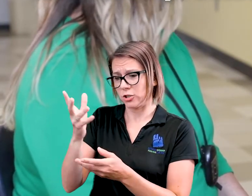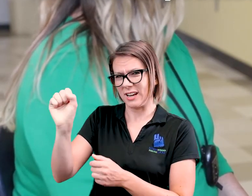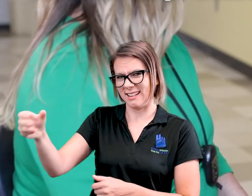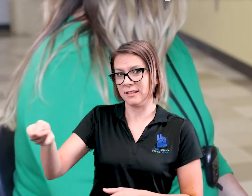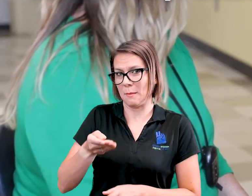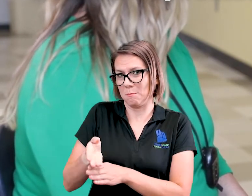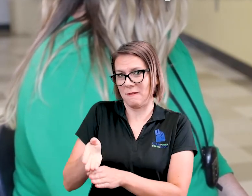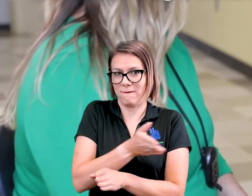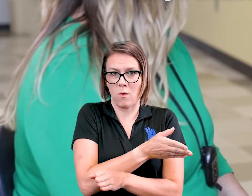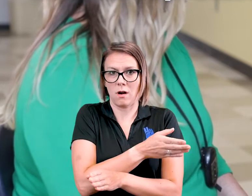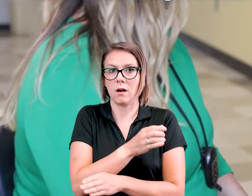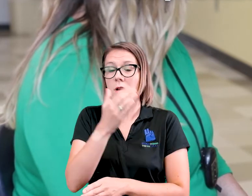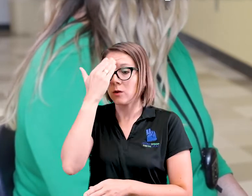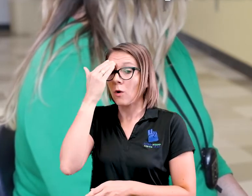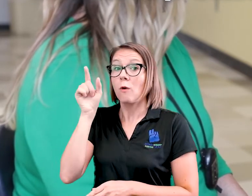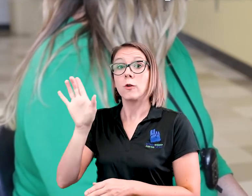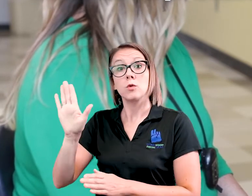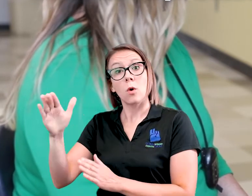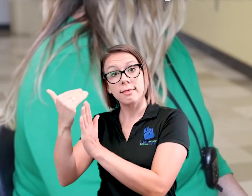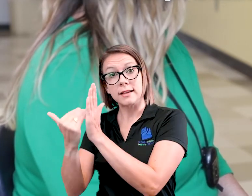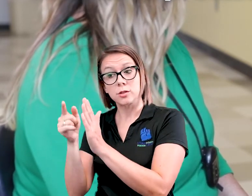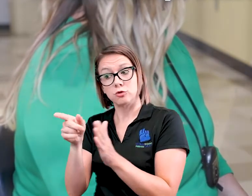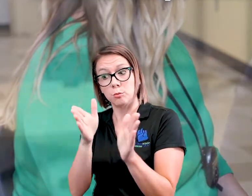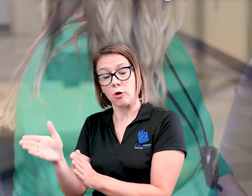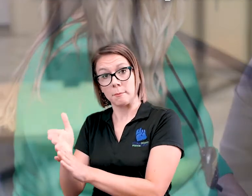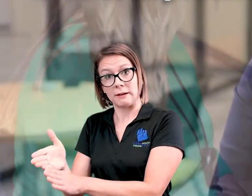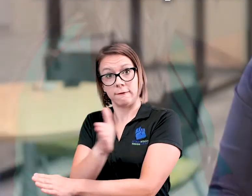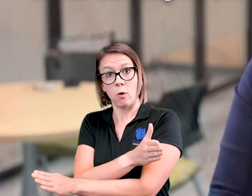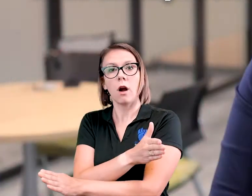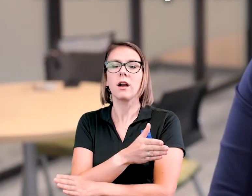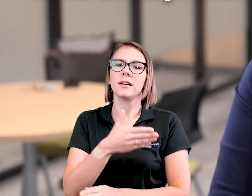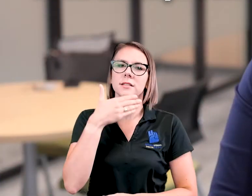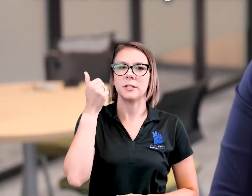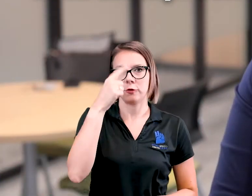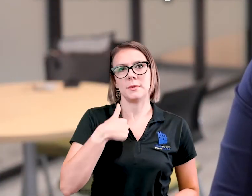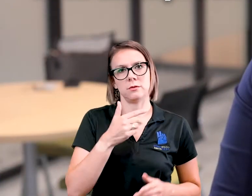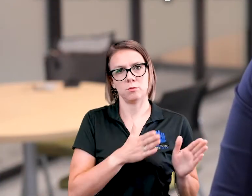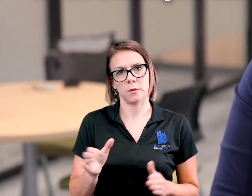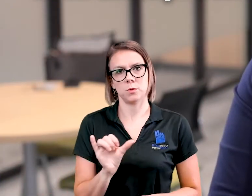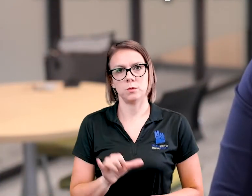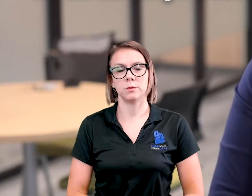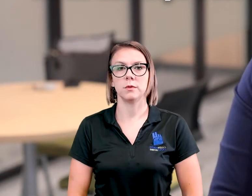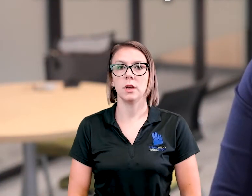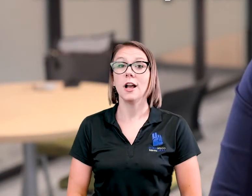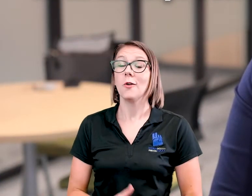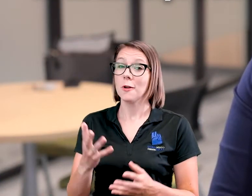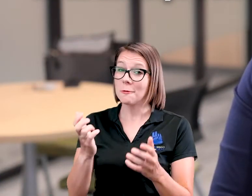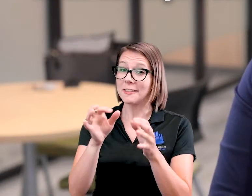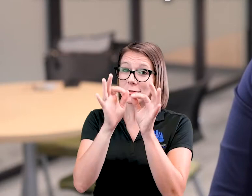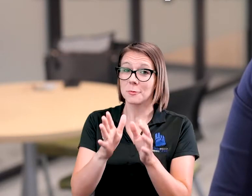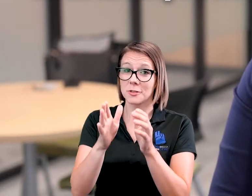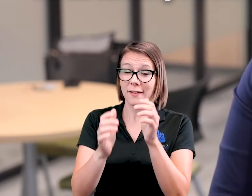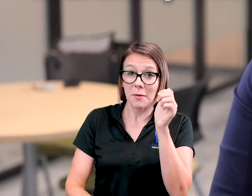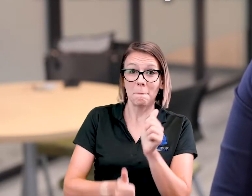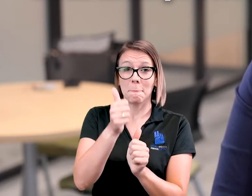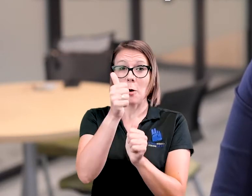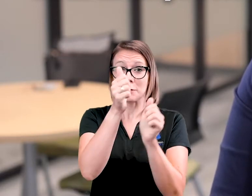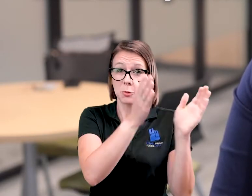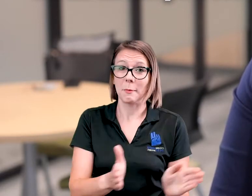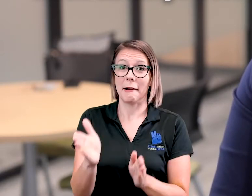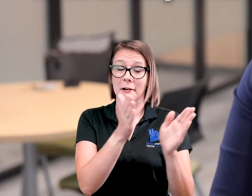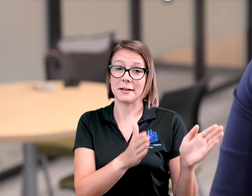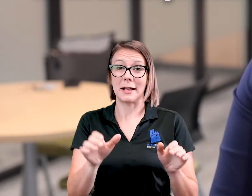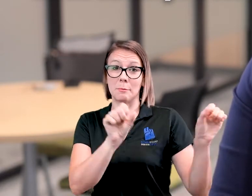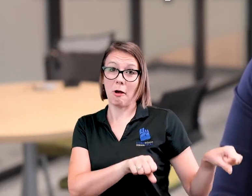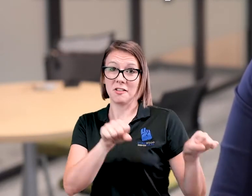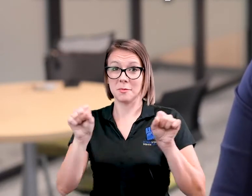of in a similar way you prep for your lessons, I kind of need to prep for my interpretation. We love for our interpreters to be as prepared as possible for the things that will